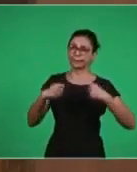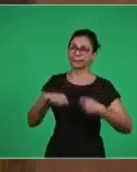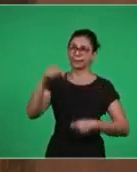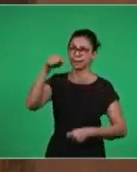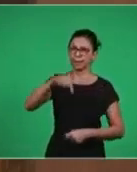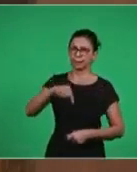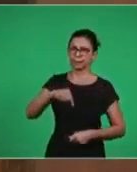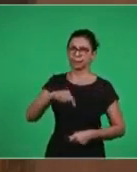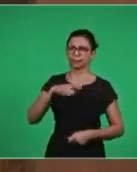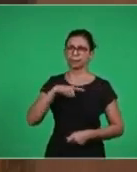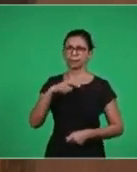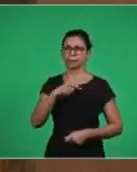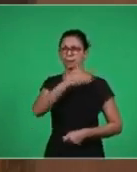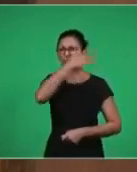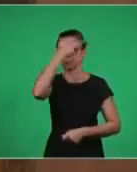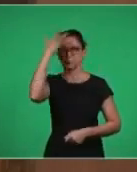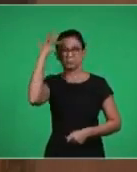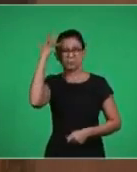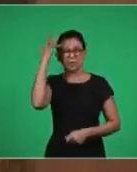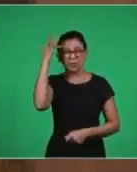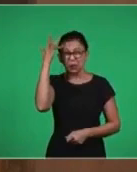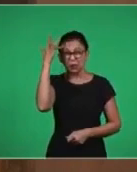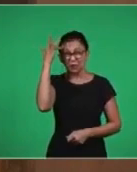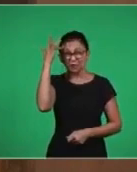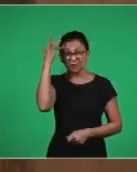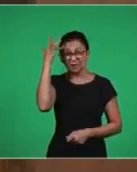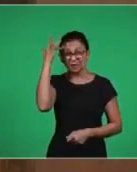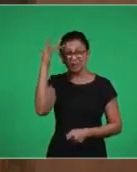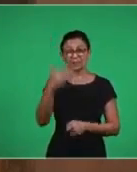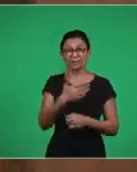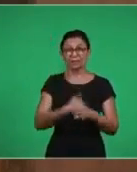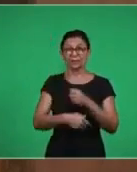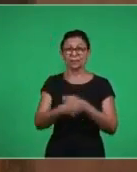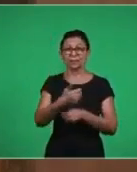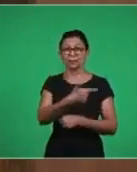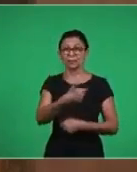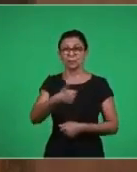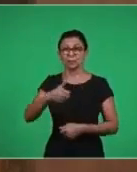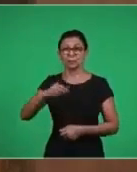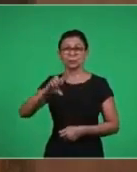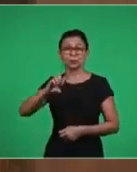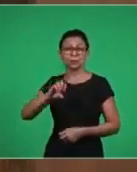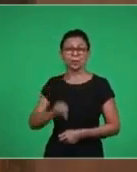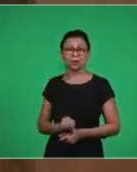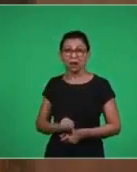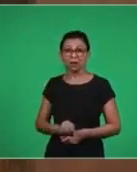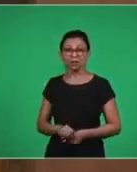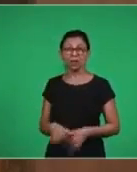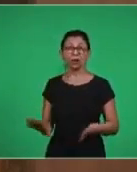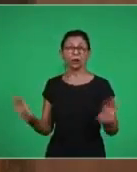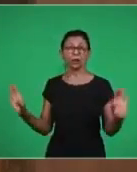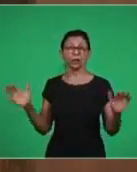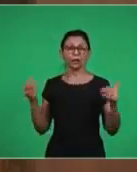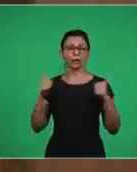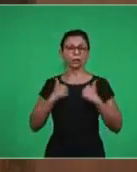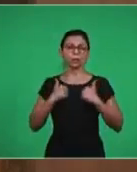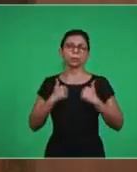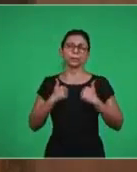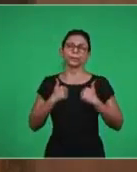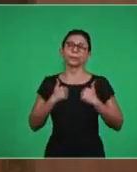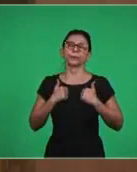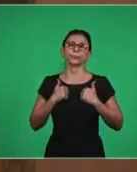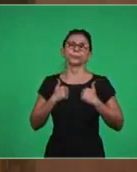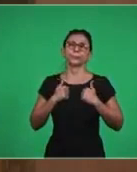situations here of a few brethren that have not produced anything. not even with the instruction of the Lord.